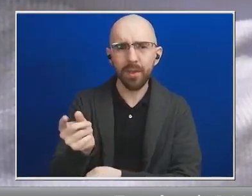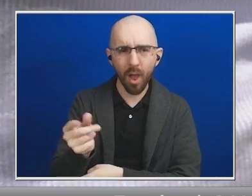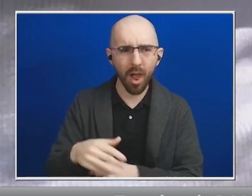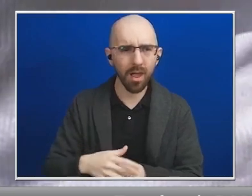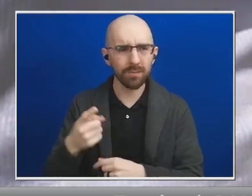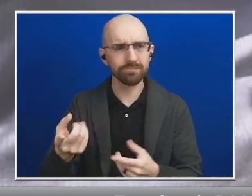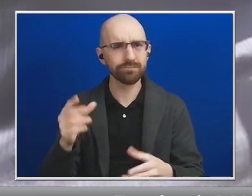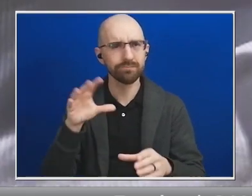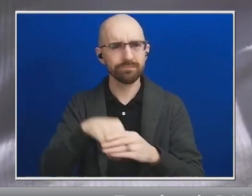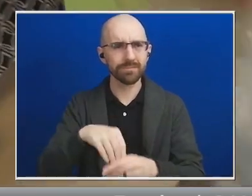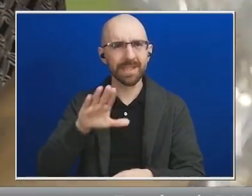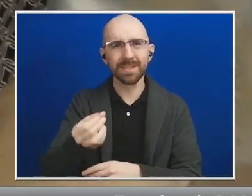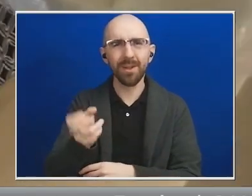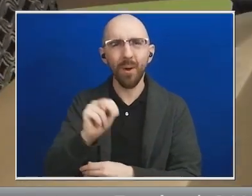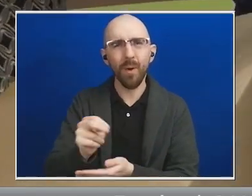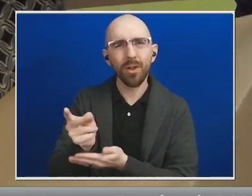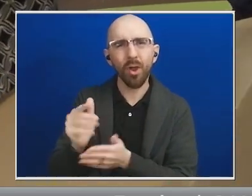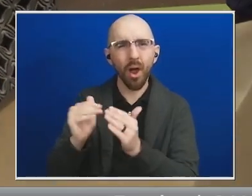little dog house here.